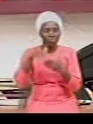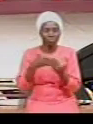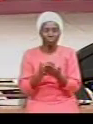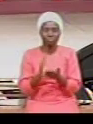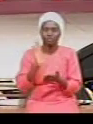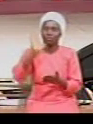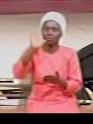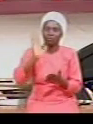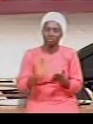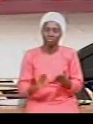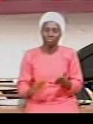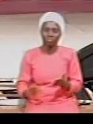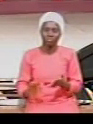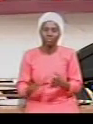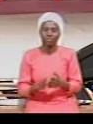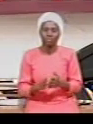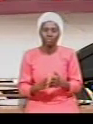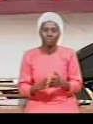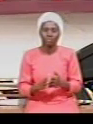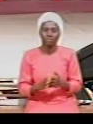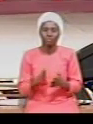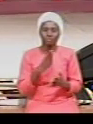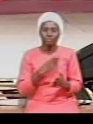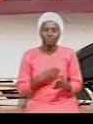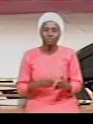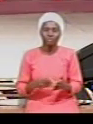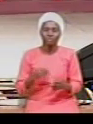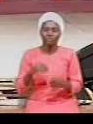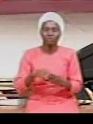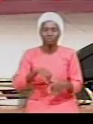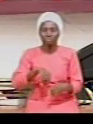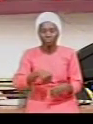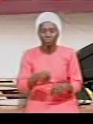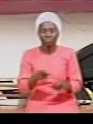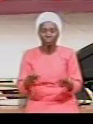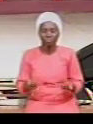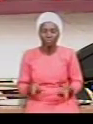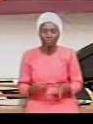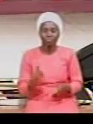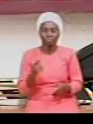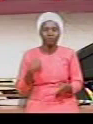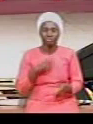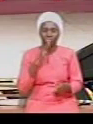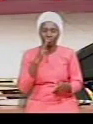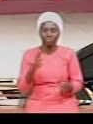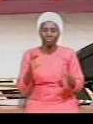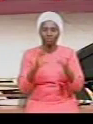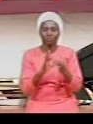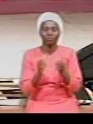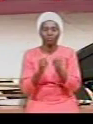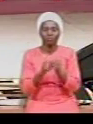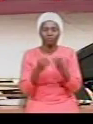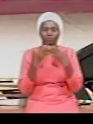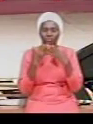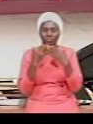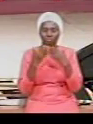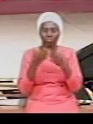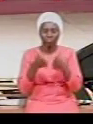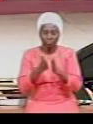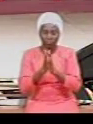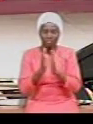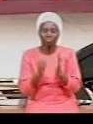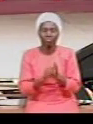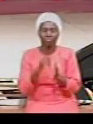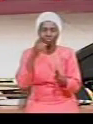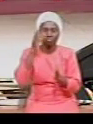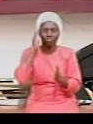children here and in every other place we are connected together. We're asking, O Lord, you enrich